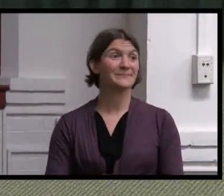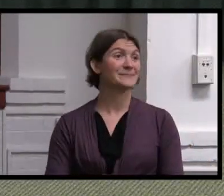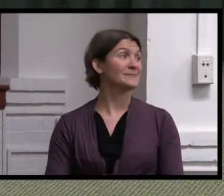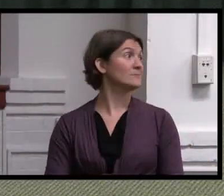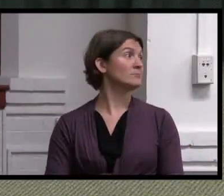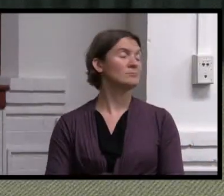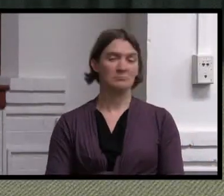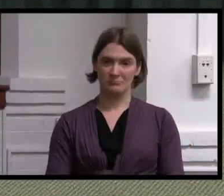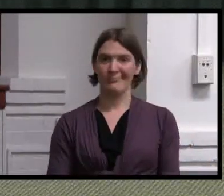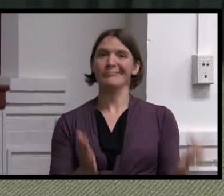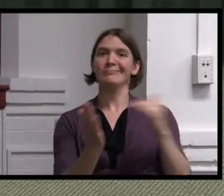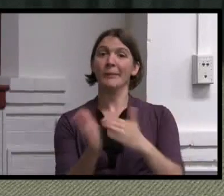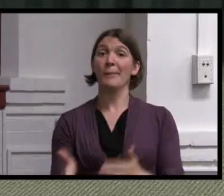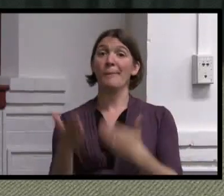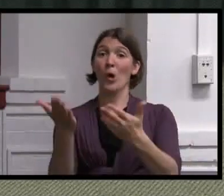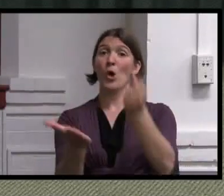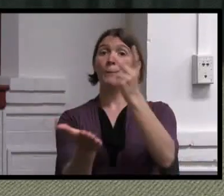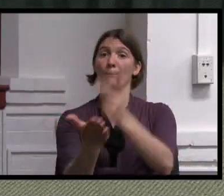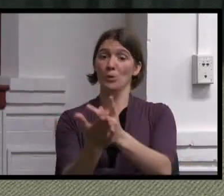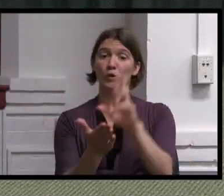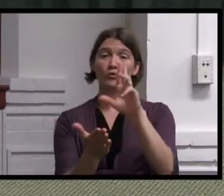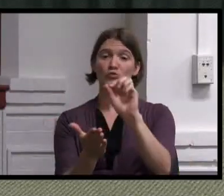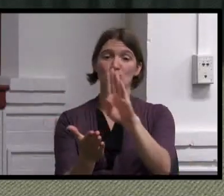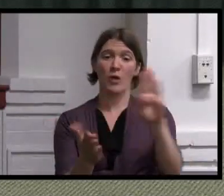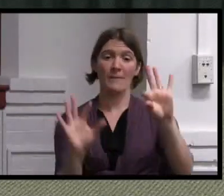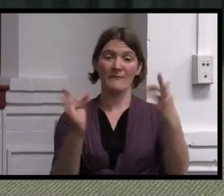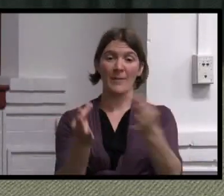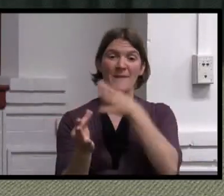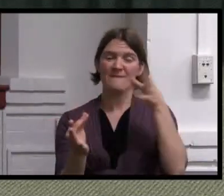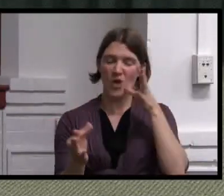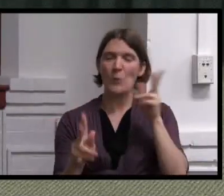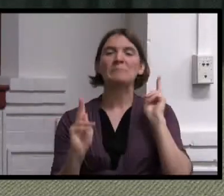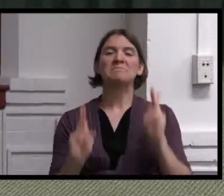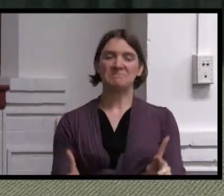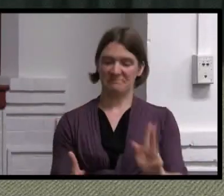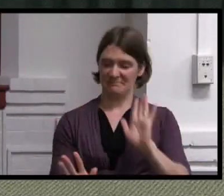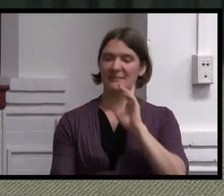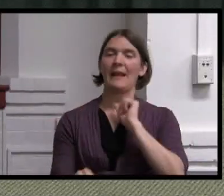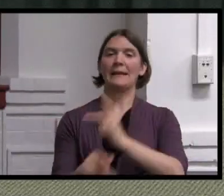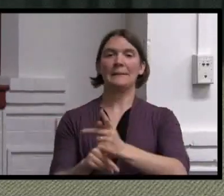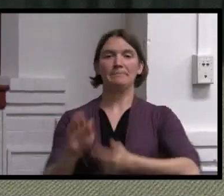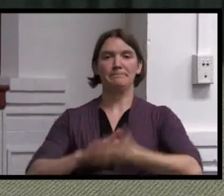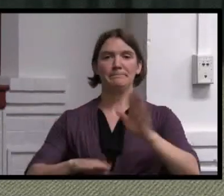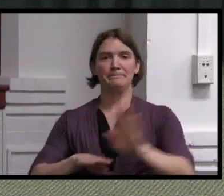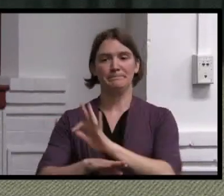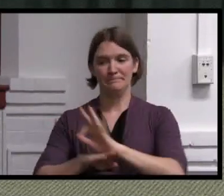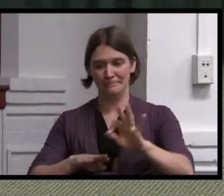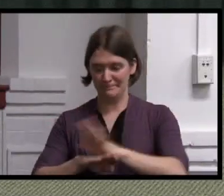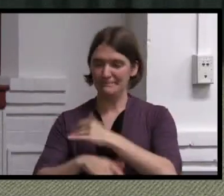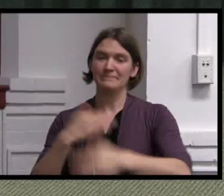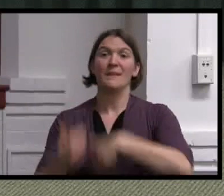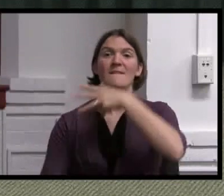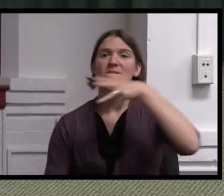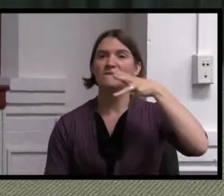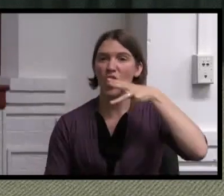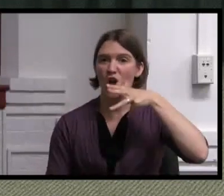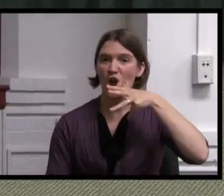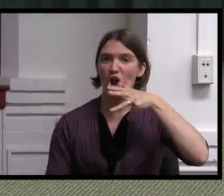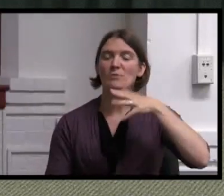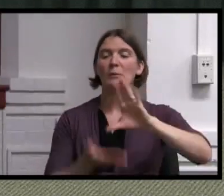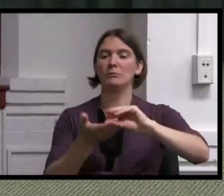2018. Okay, we have a motion to approve the continued participation of the Robb Family Farm in the Farm Tax Stabilization Program